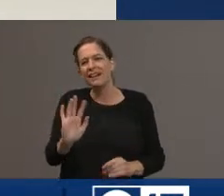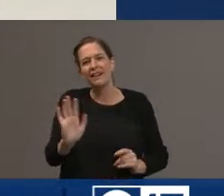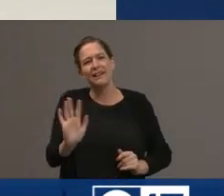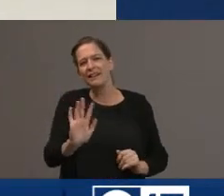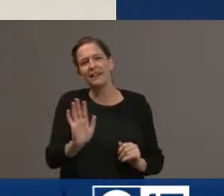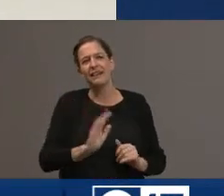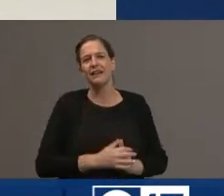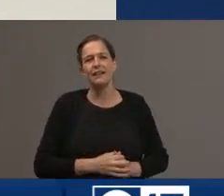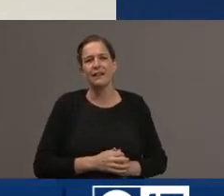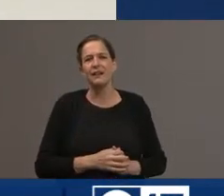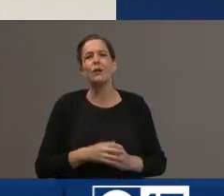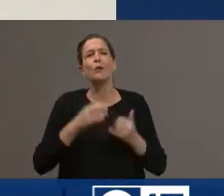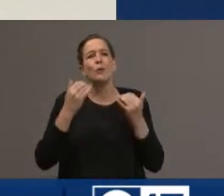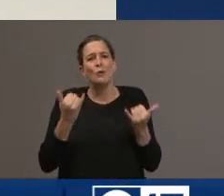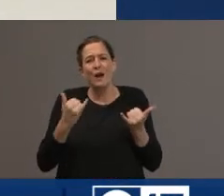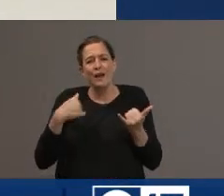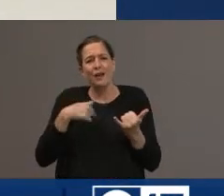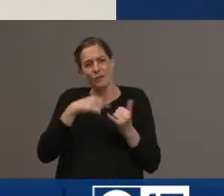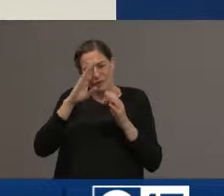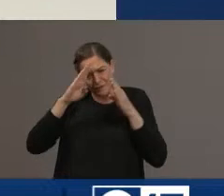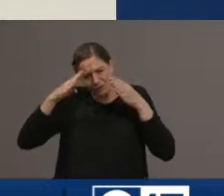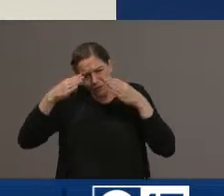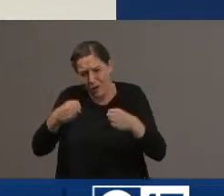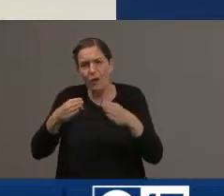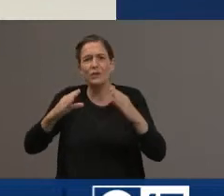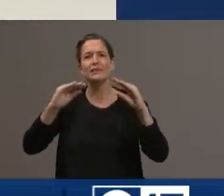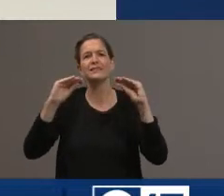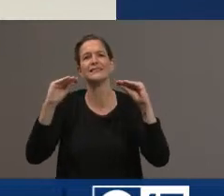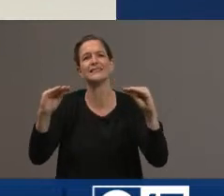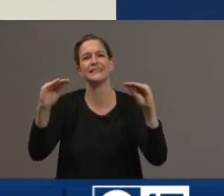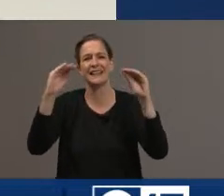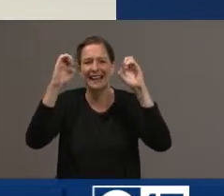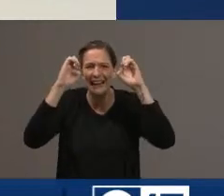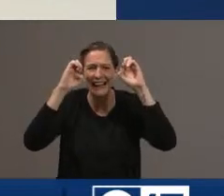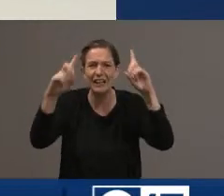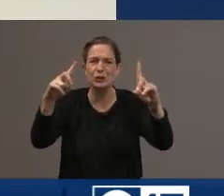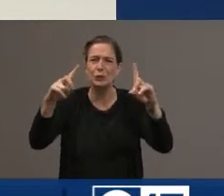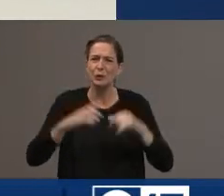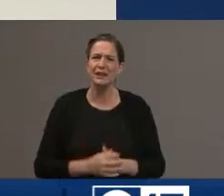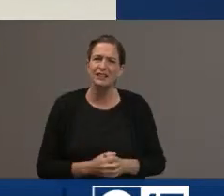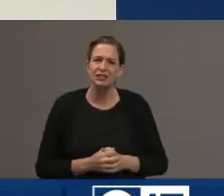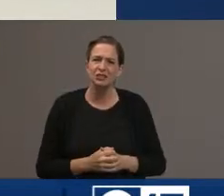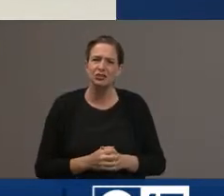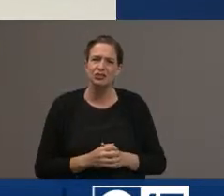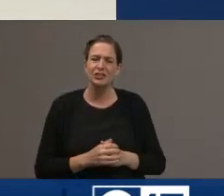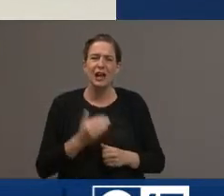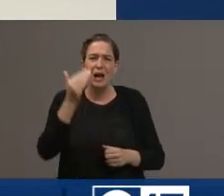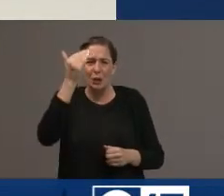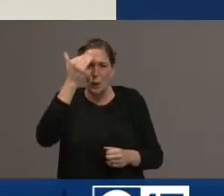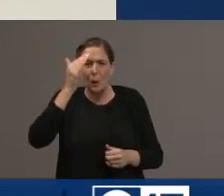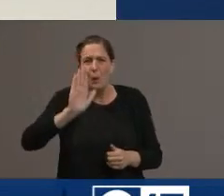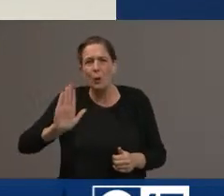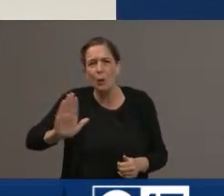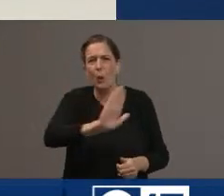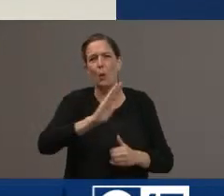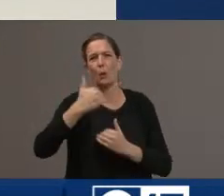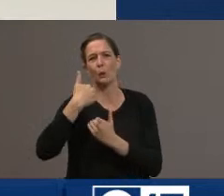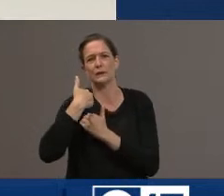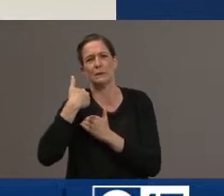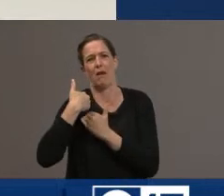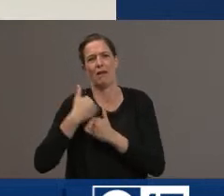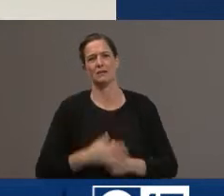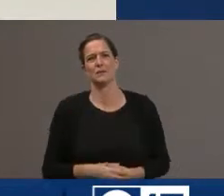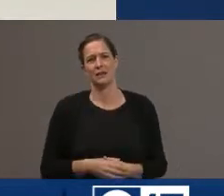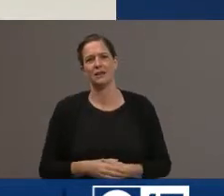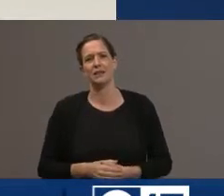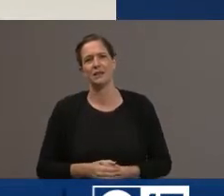personal responsibility. It's about asking every Arizonan to act responsibly, to